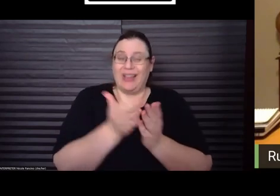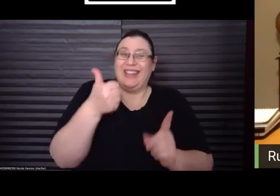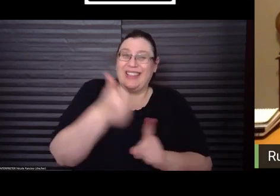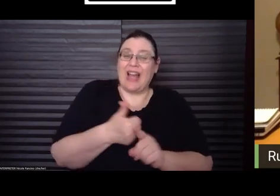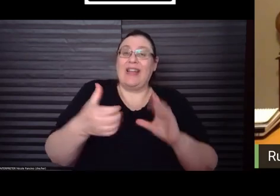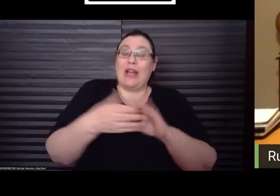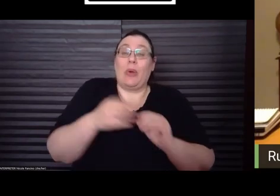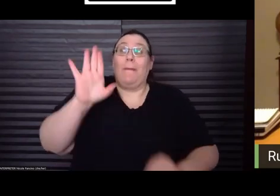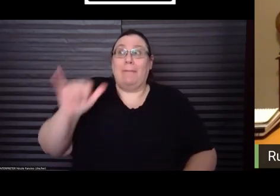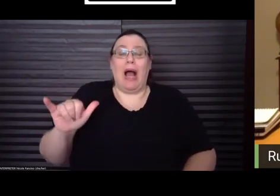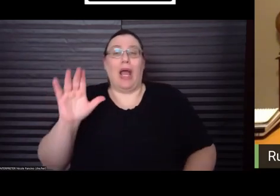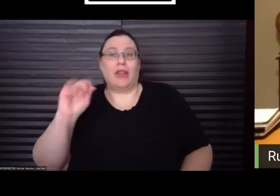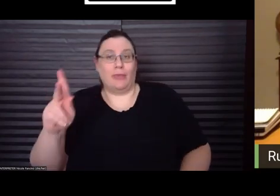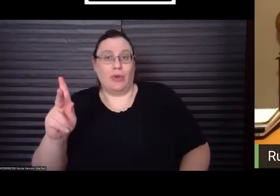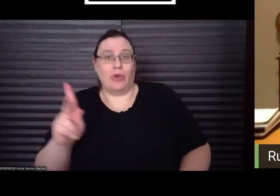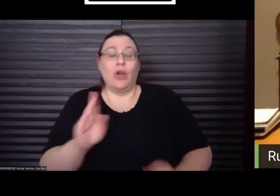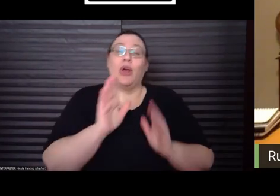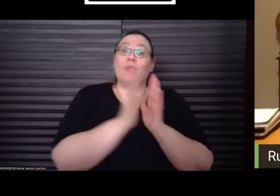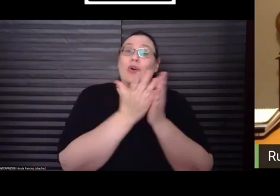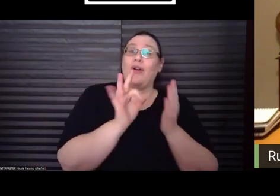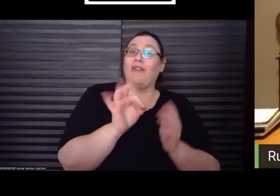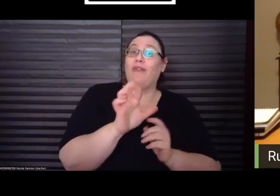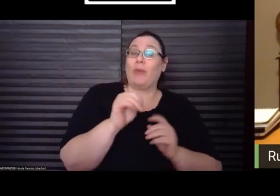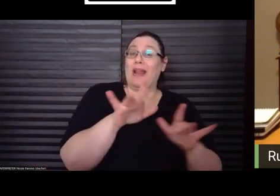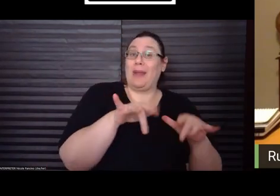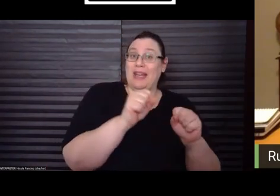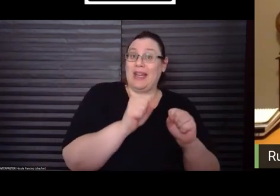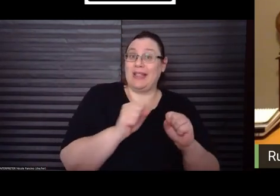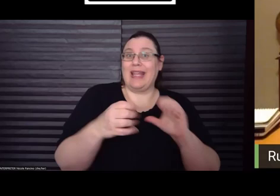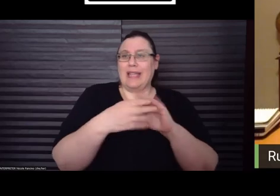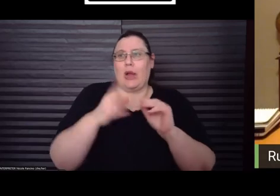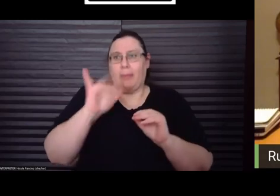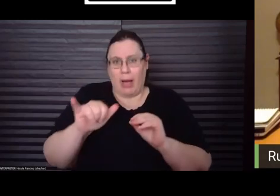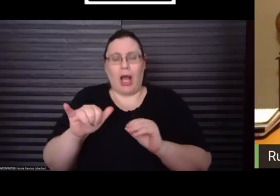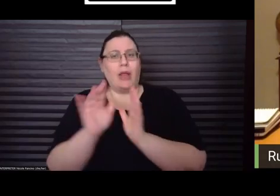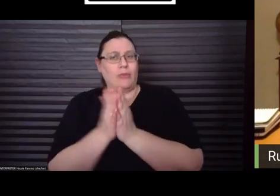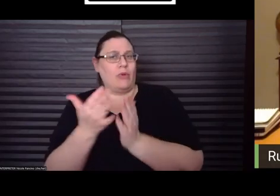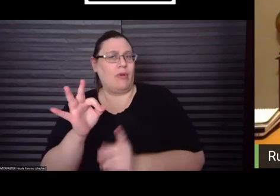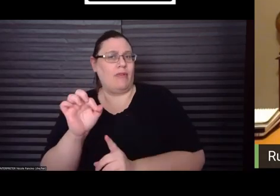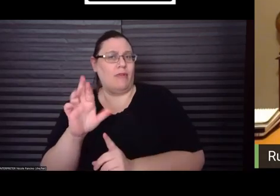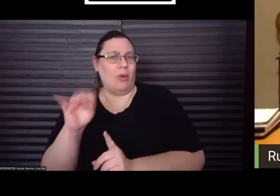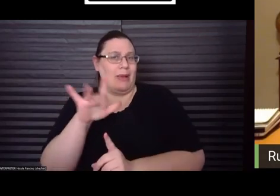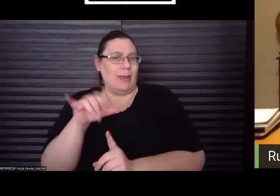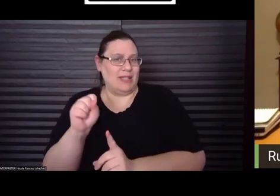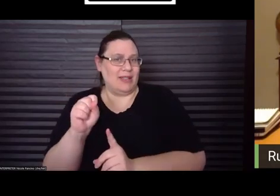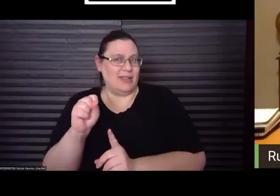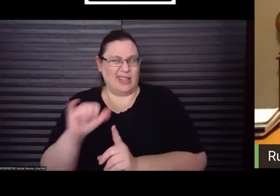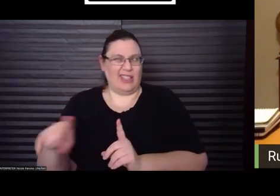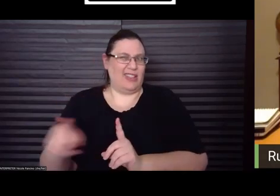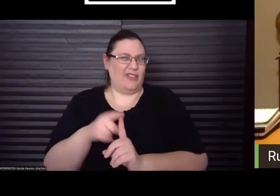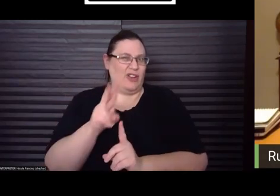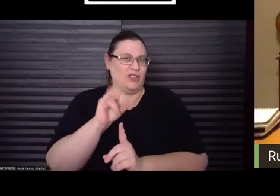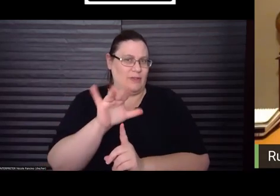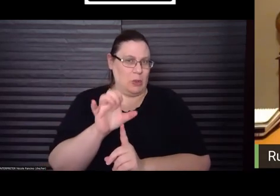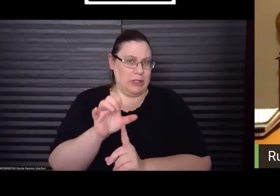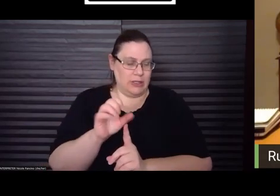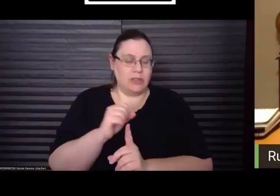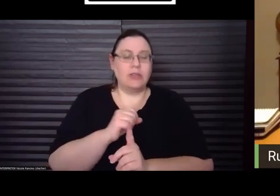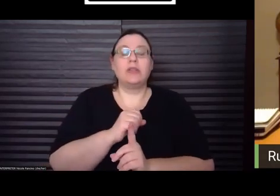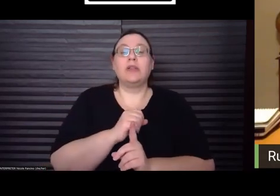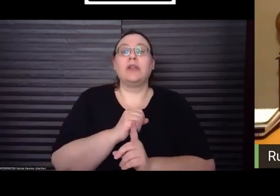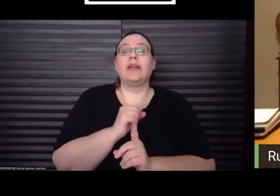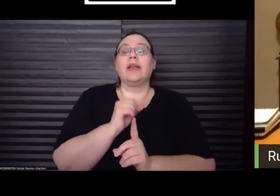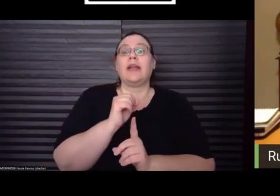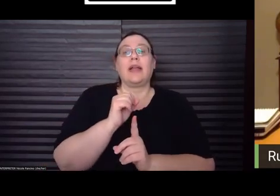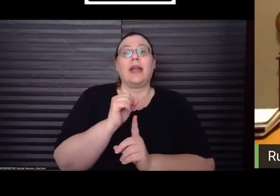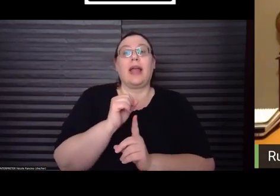narrated by the book. So the Book of Form and Emptiness is being narrated by the Book of Form and Emptiness. And so that's the first voice you'll hear. And